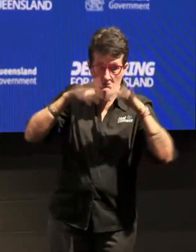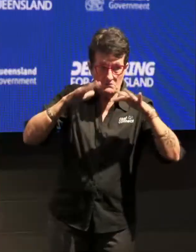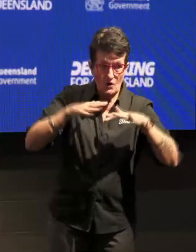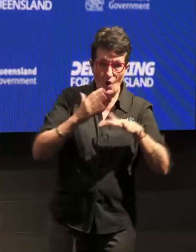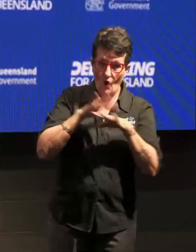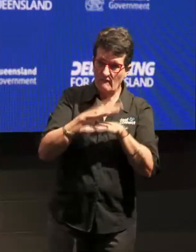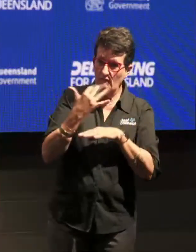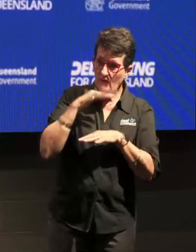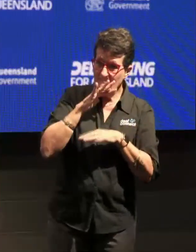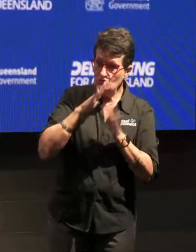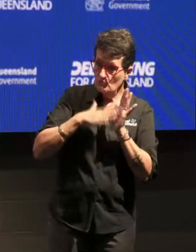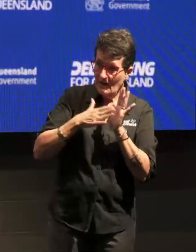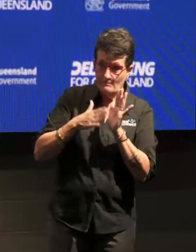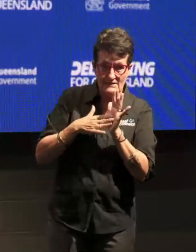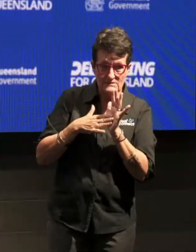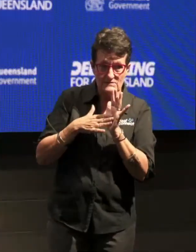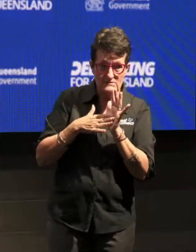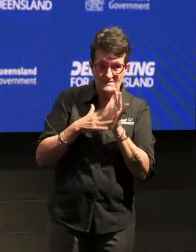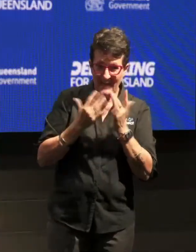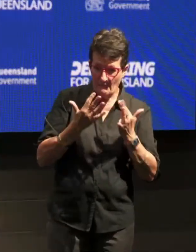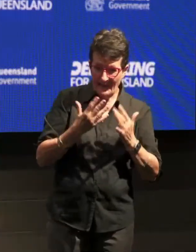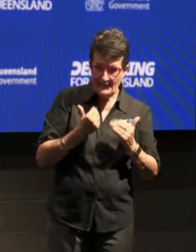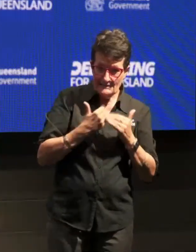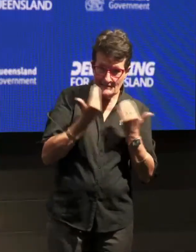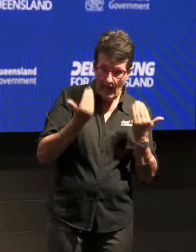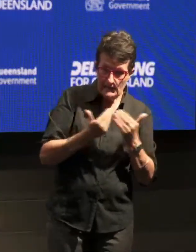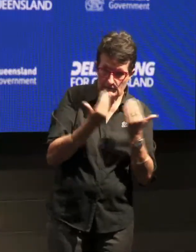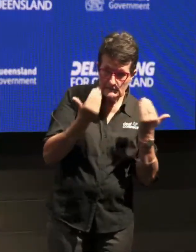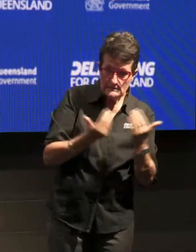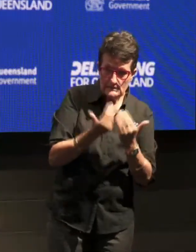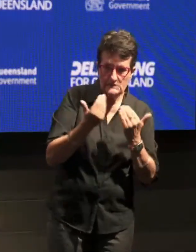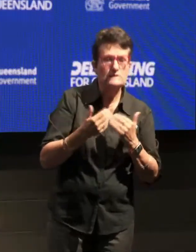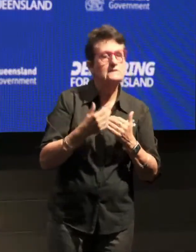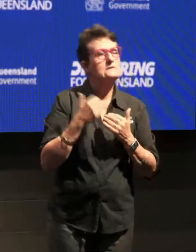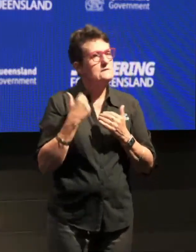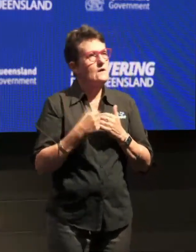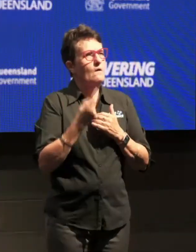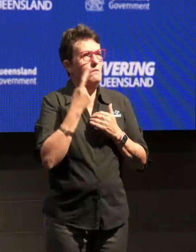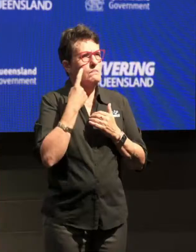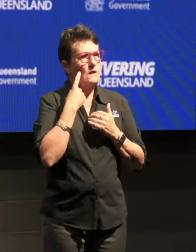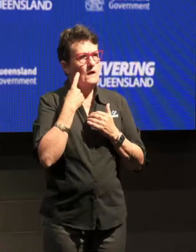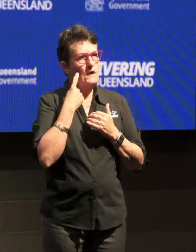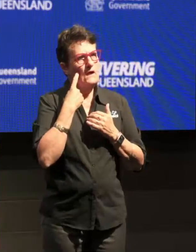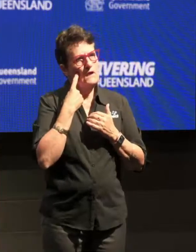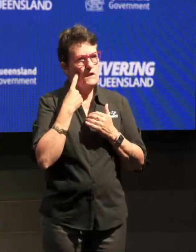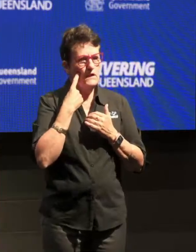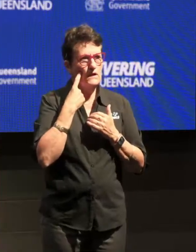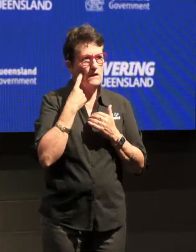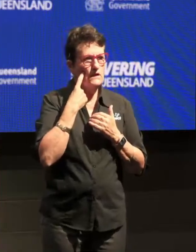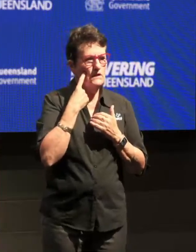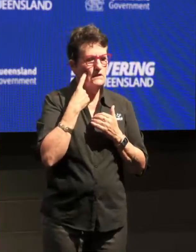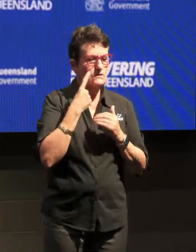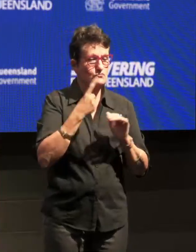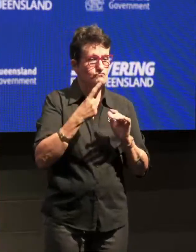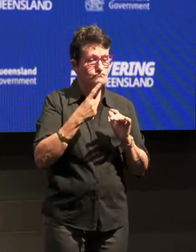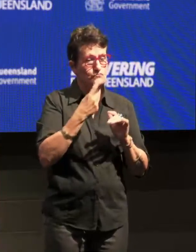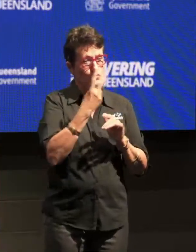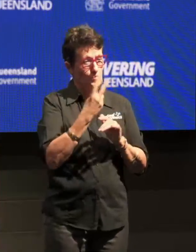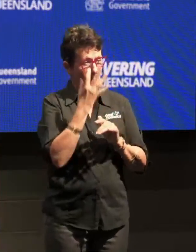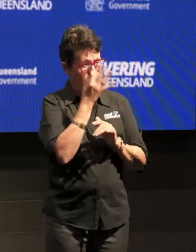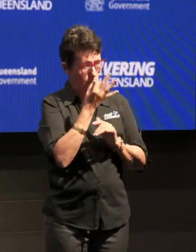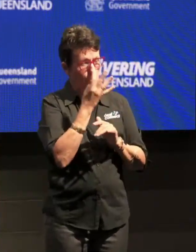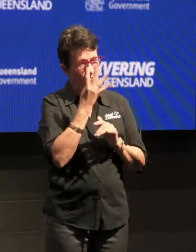500 millimetres. How many days do you believe that would be? It's primarily on the next 24 hours and